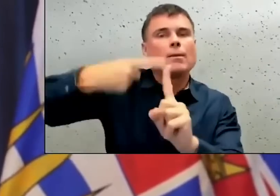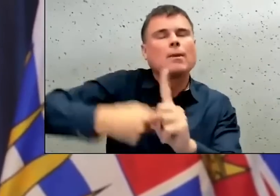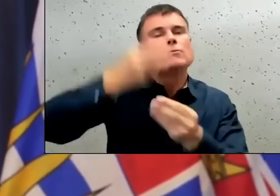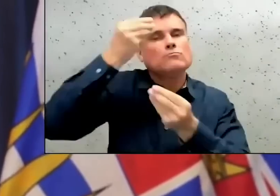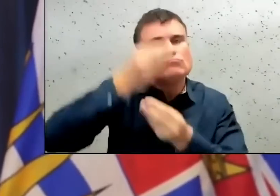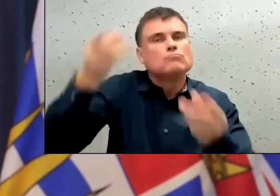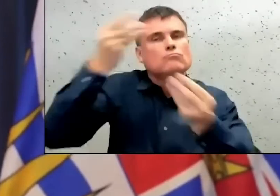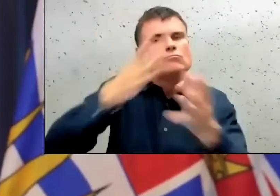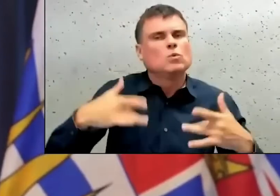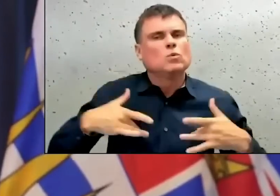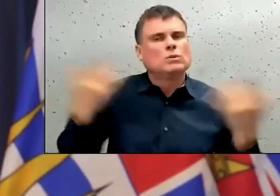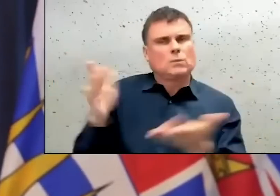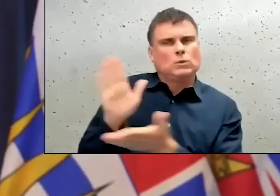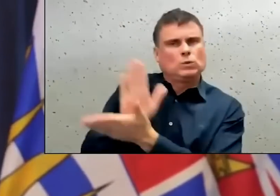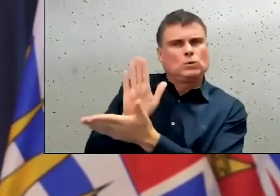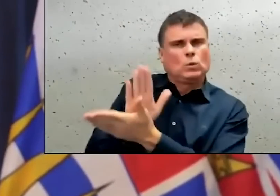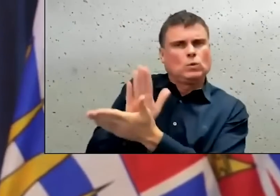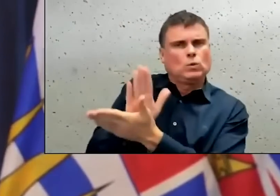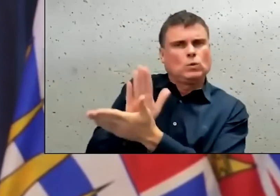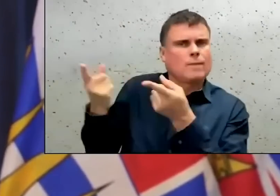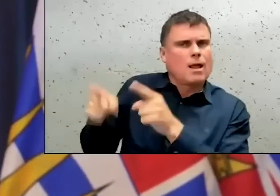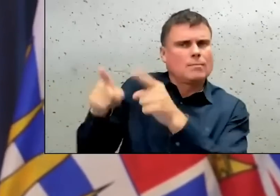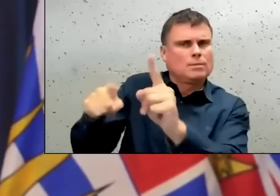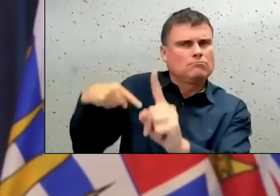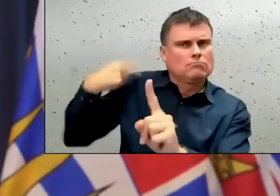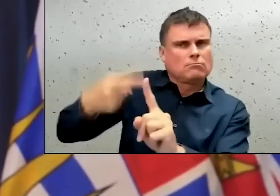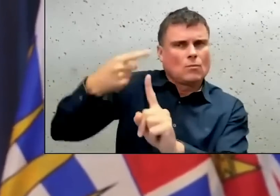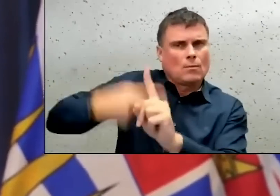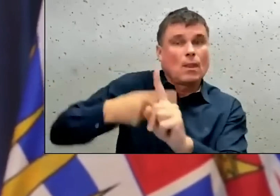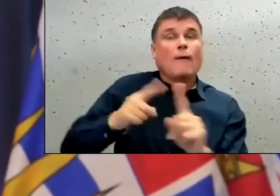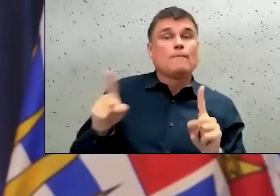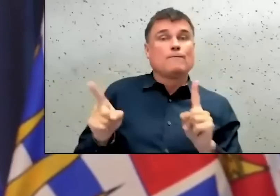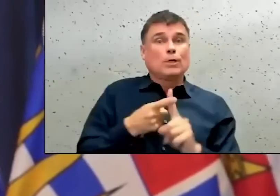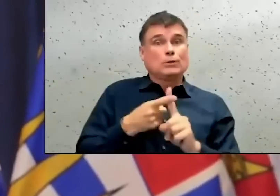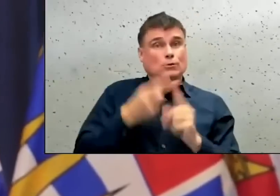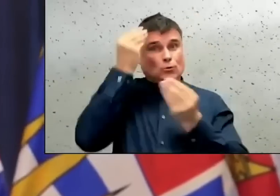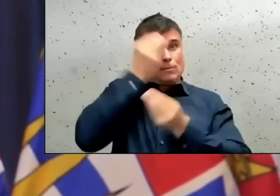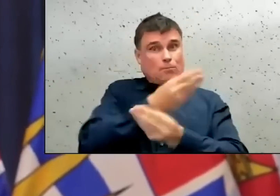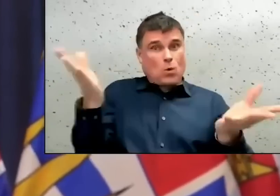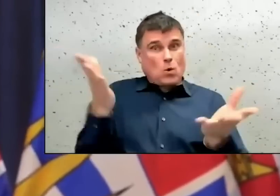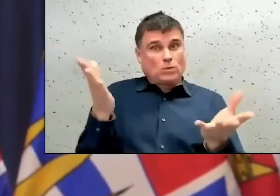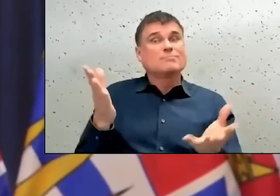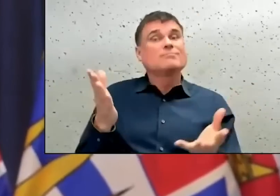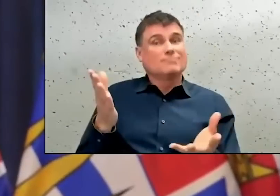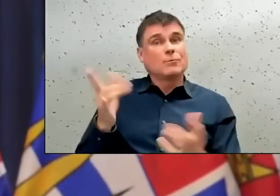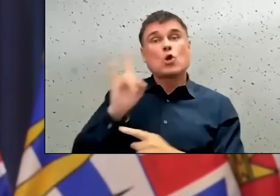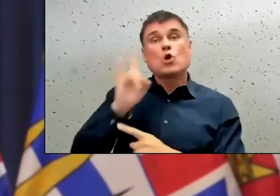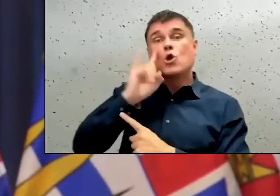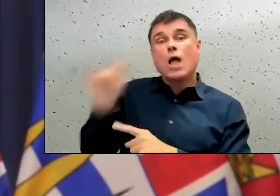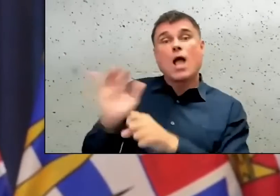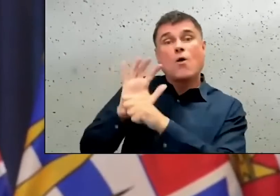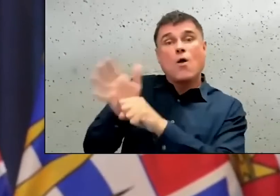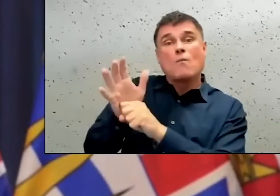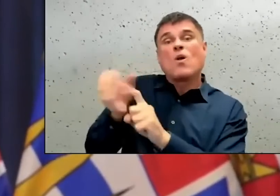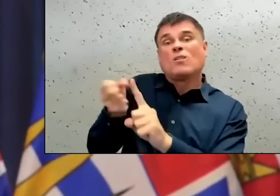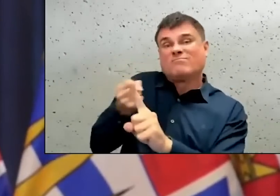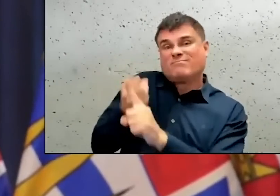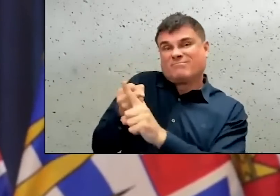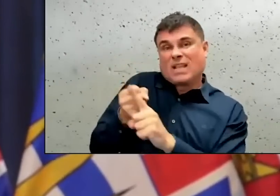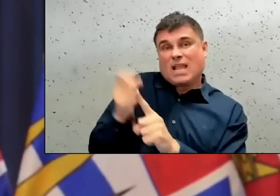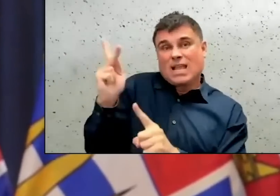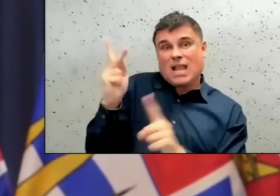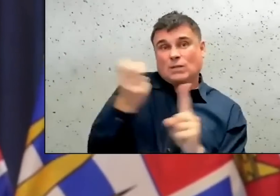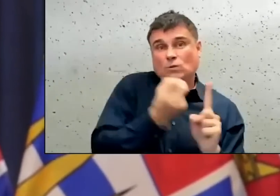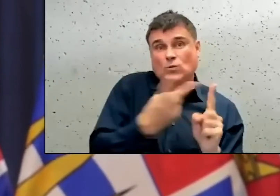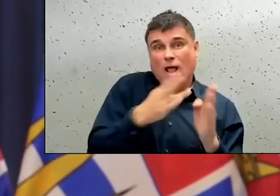schools. So this first report looks at the impact of COVID-19 on children and K-12 schools. It